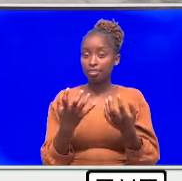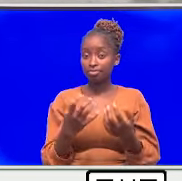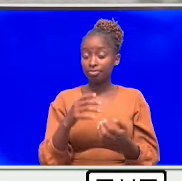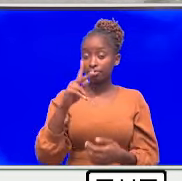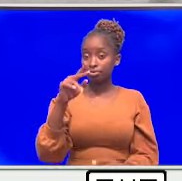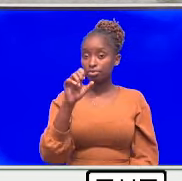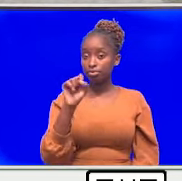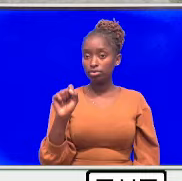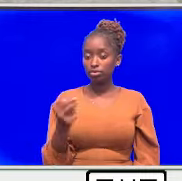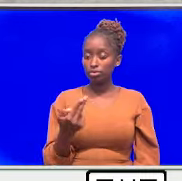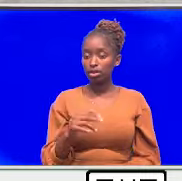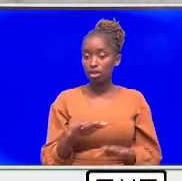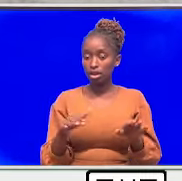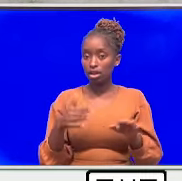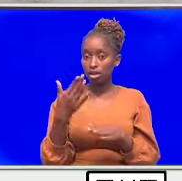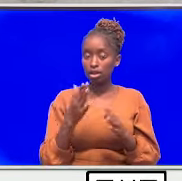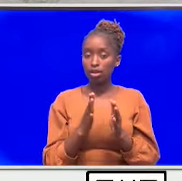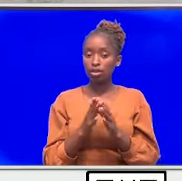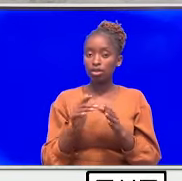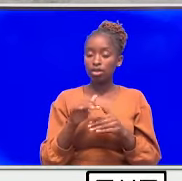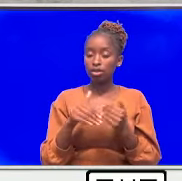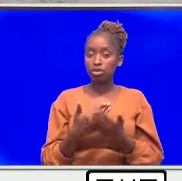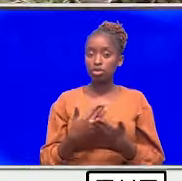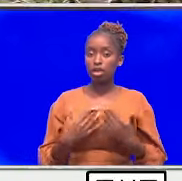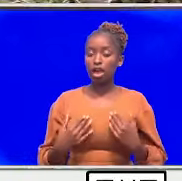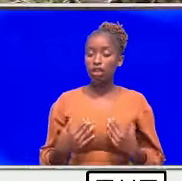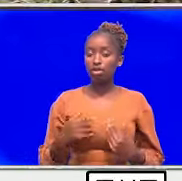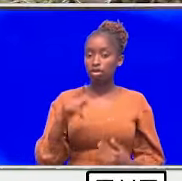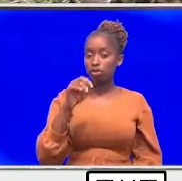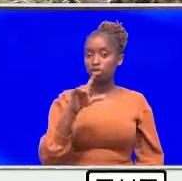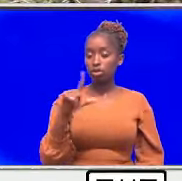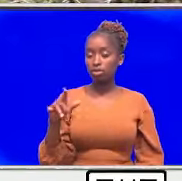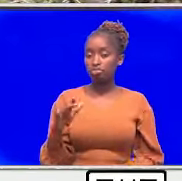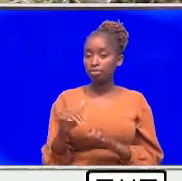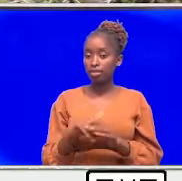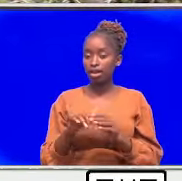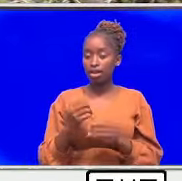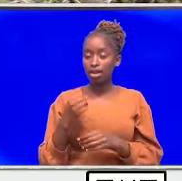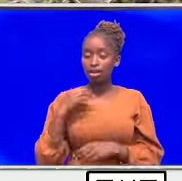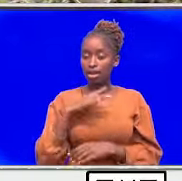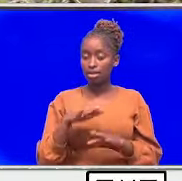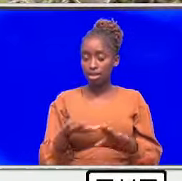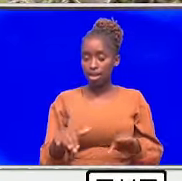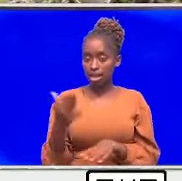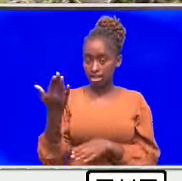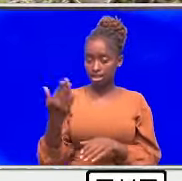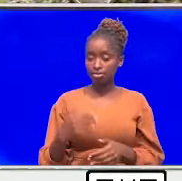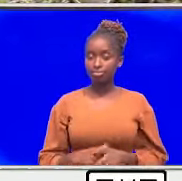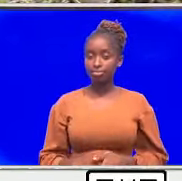acacia woodland, and verdant tall grasslands. Meru conservation area is about 4,000 square kilometers. And